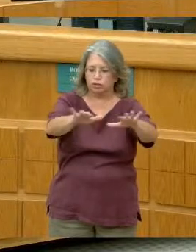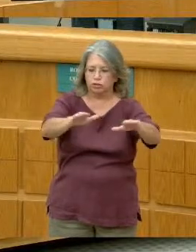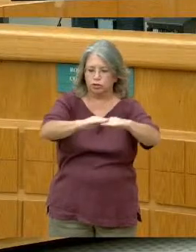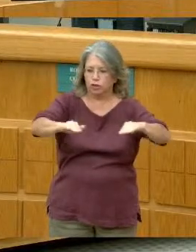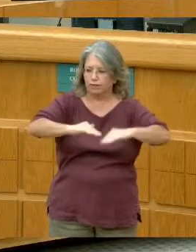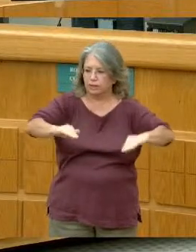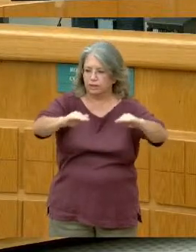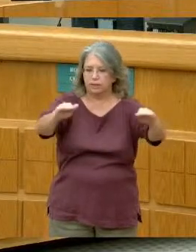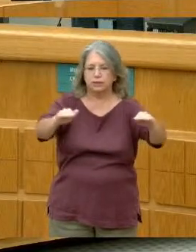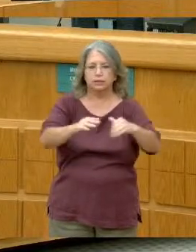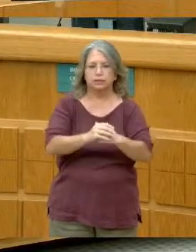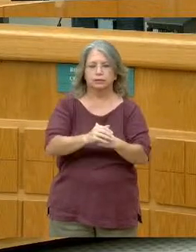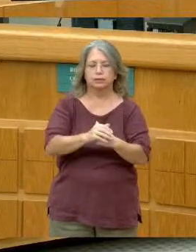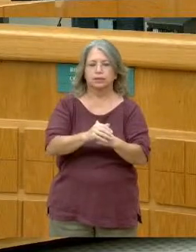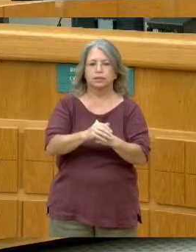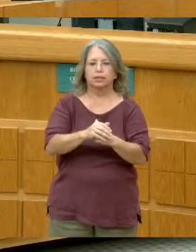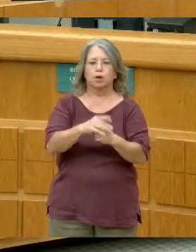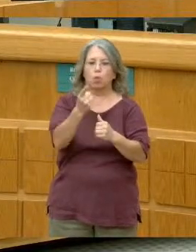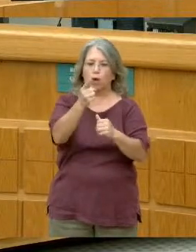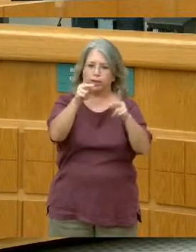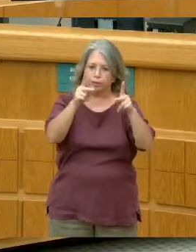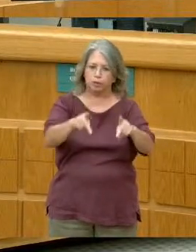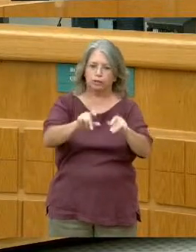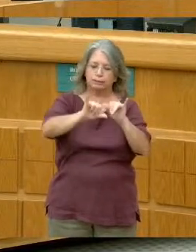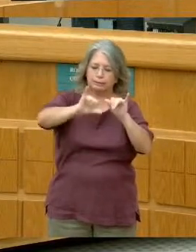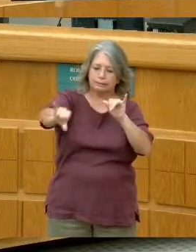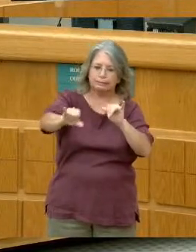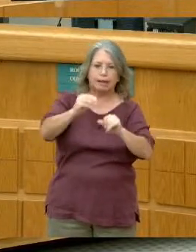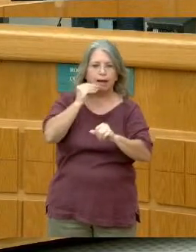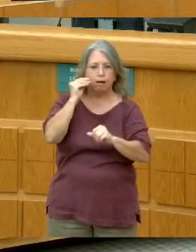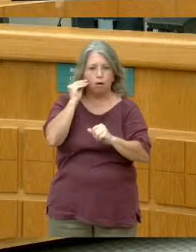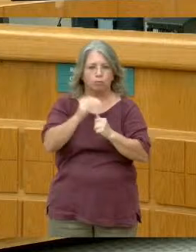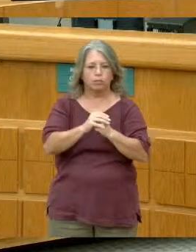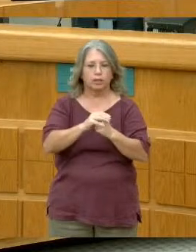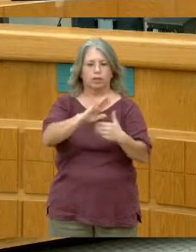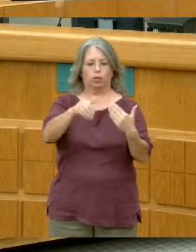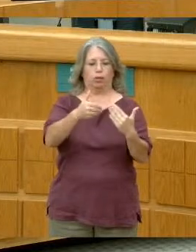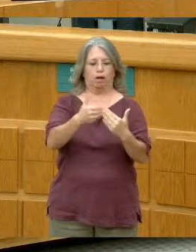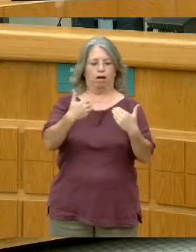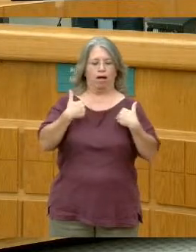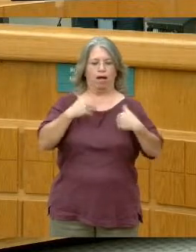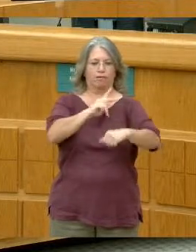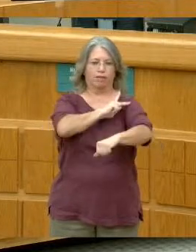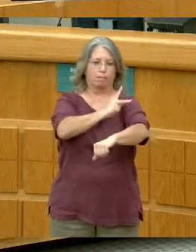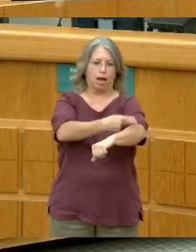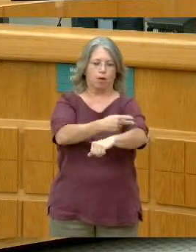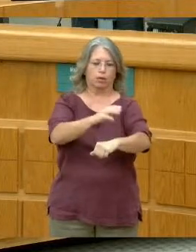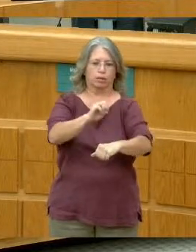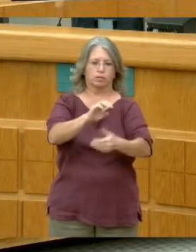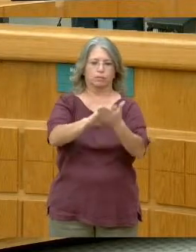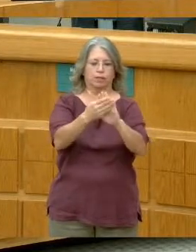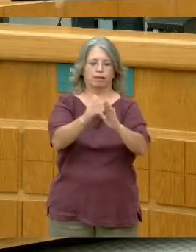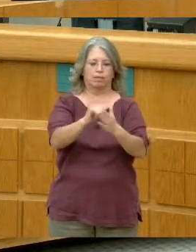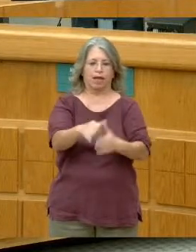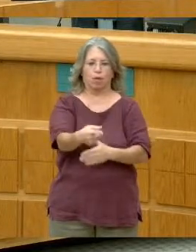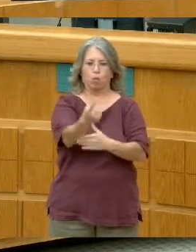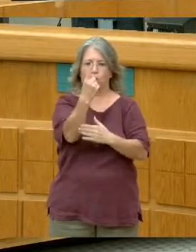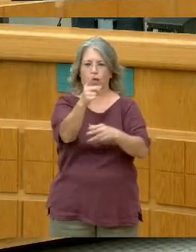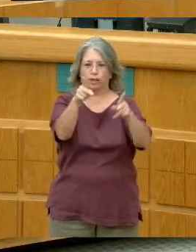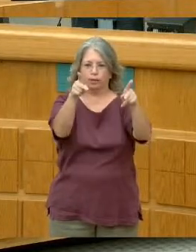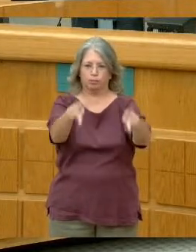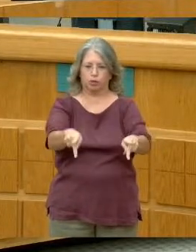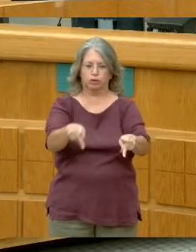home. We all have the power to be the one person who stopped the spread